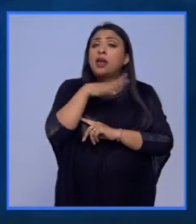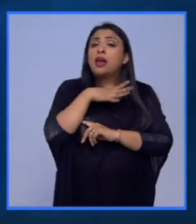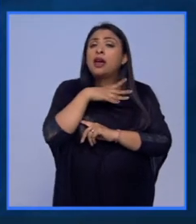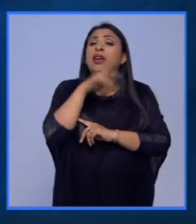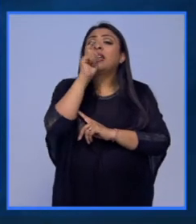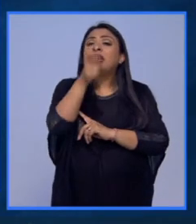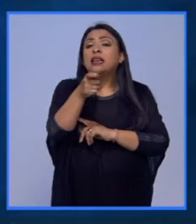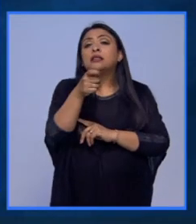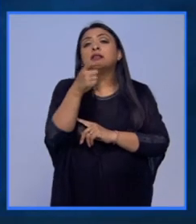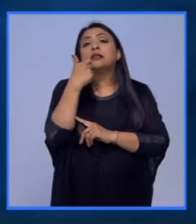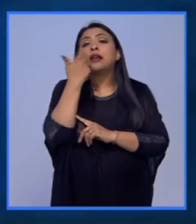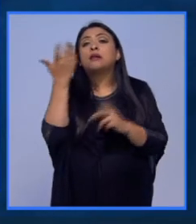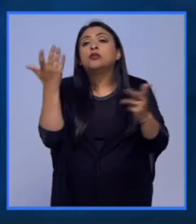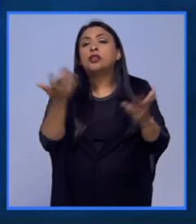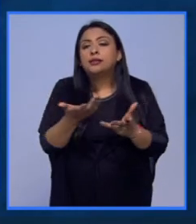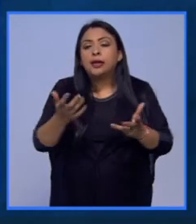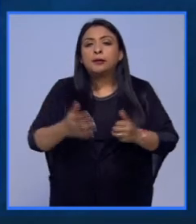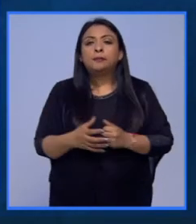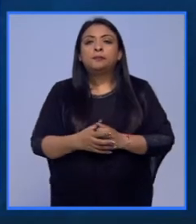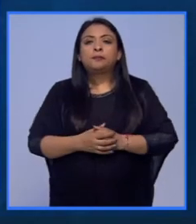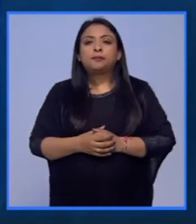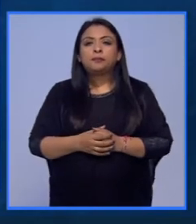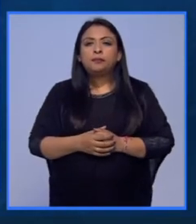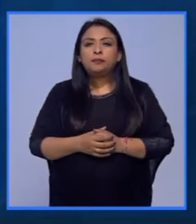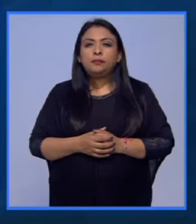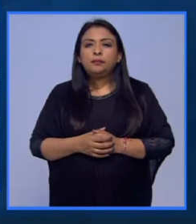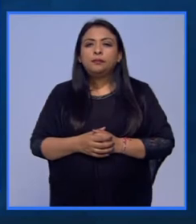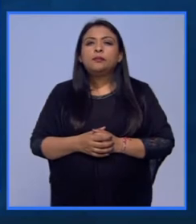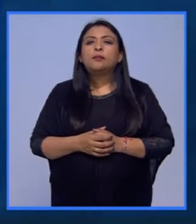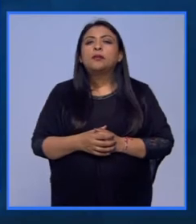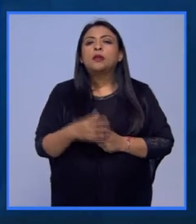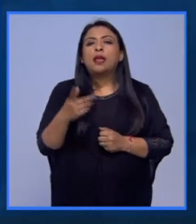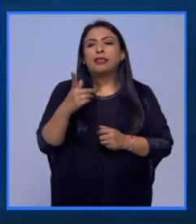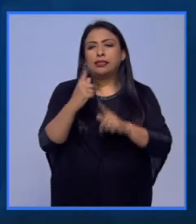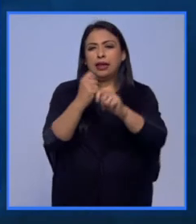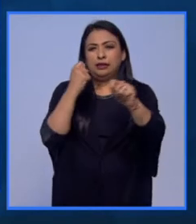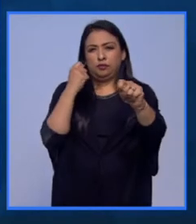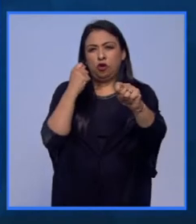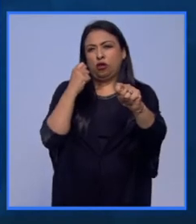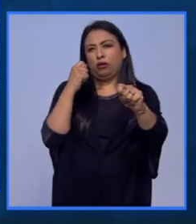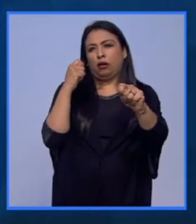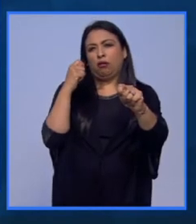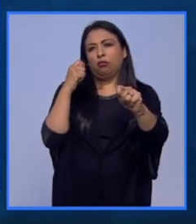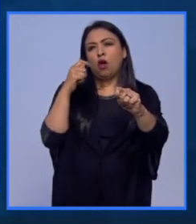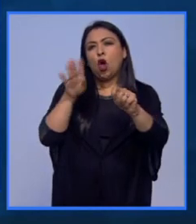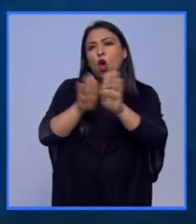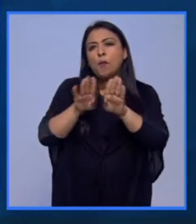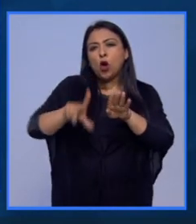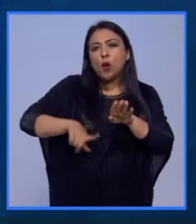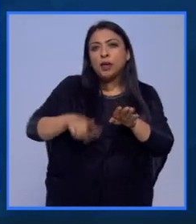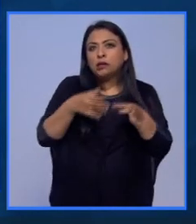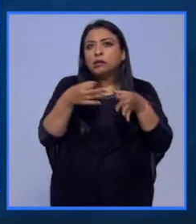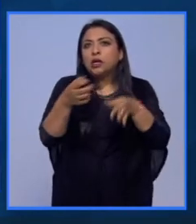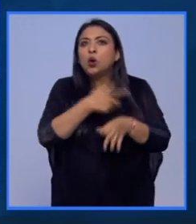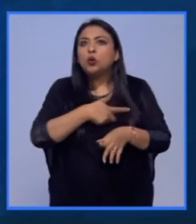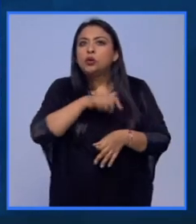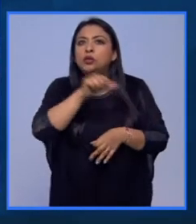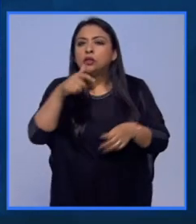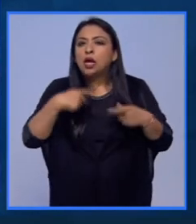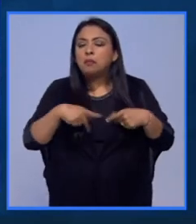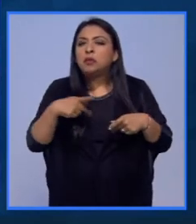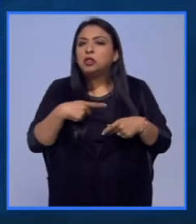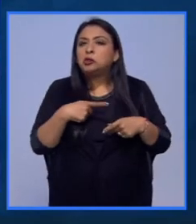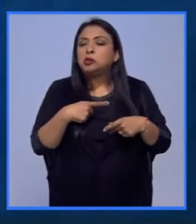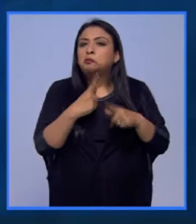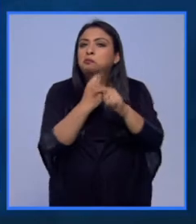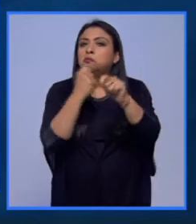but also it's very much about making public transport appealing to people, because obviously the whole idea